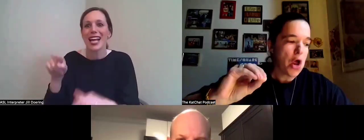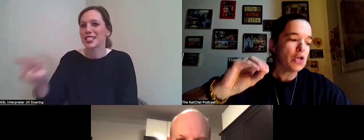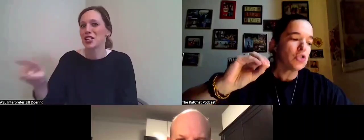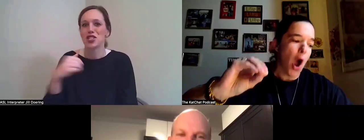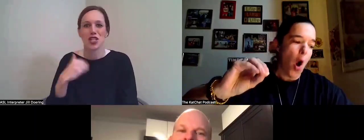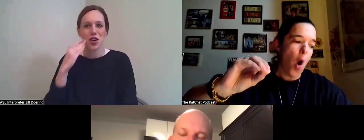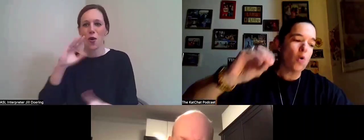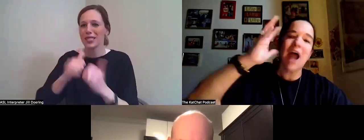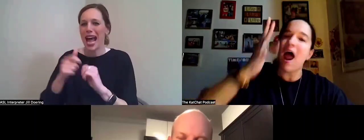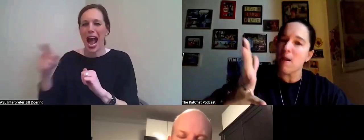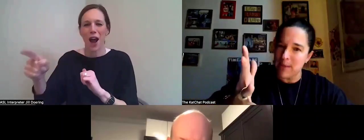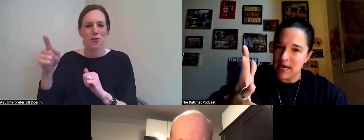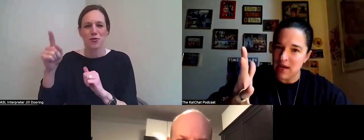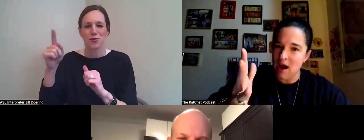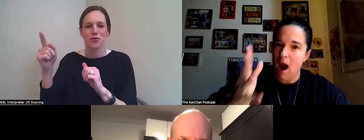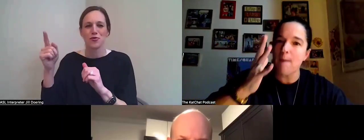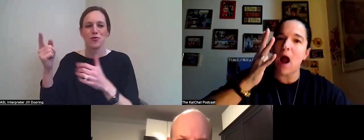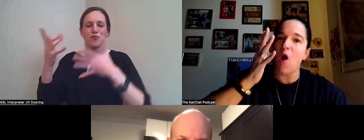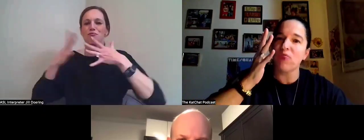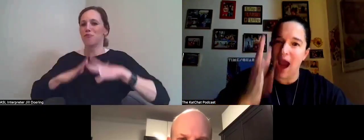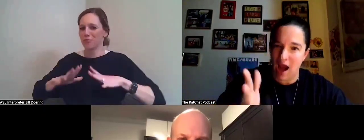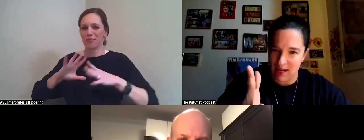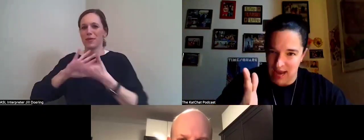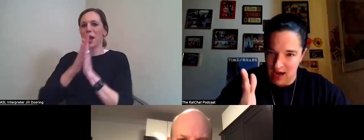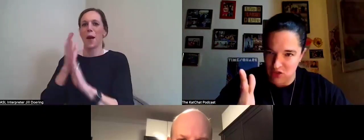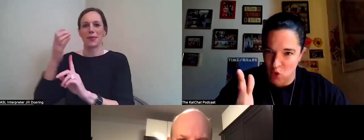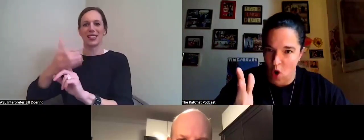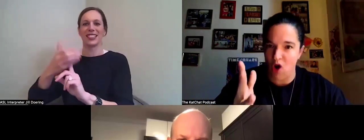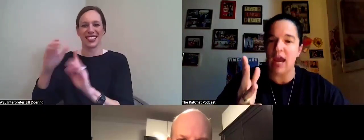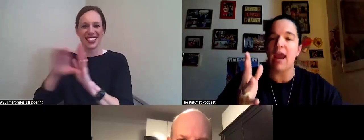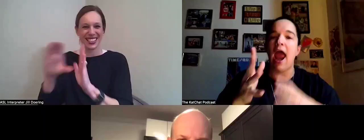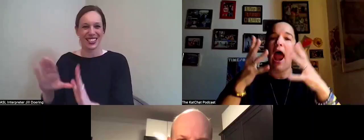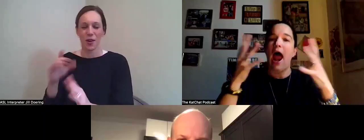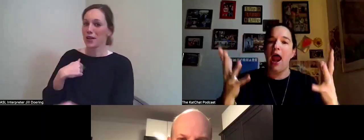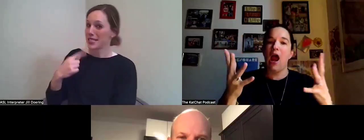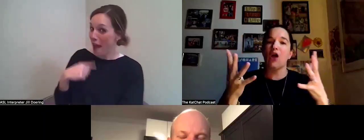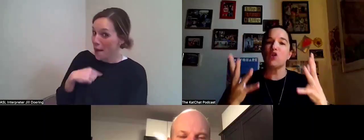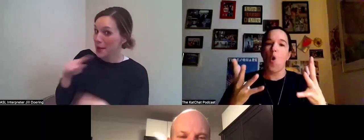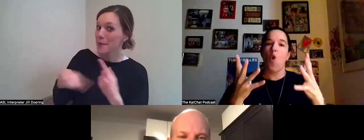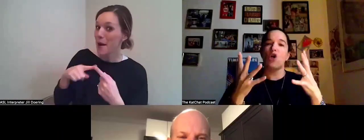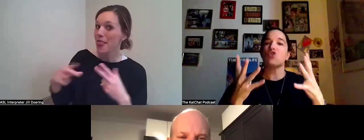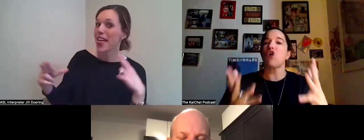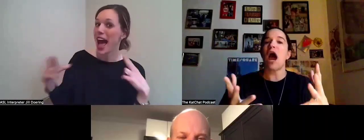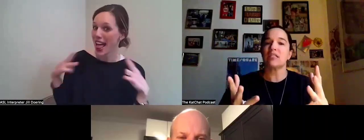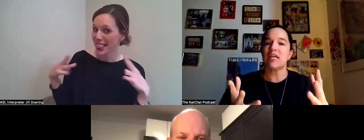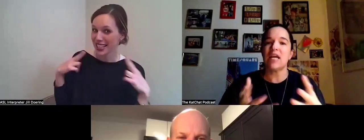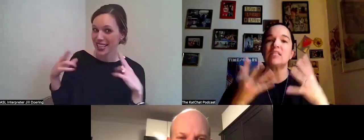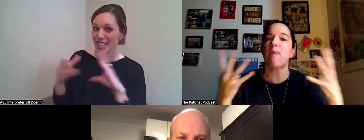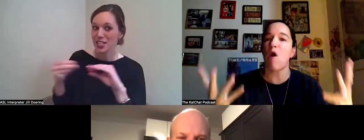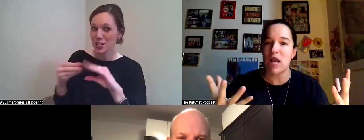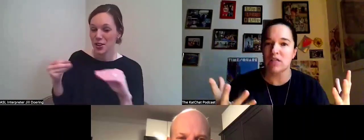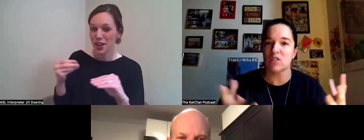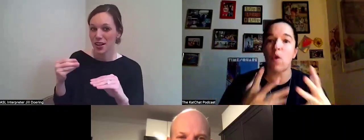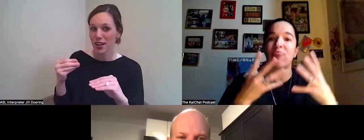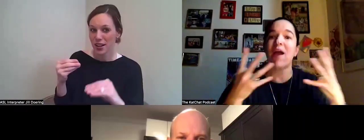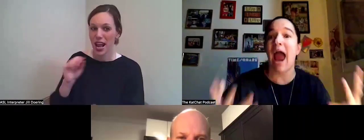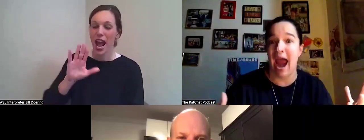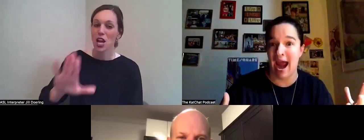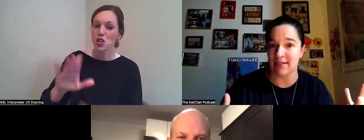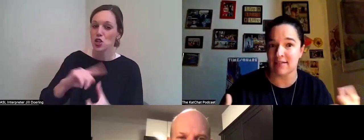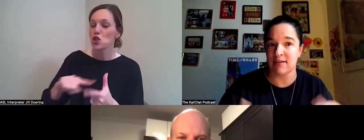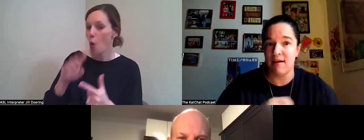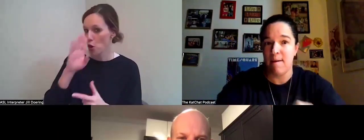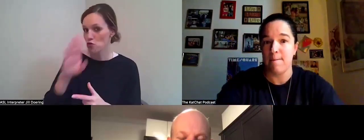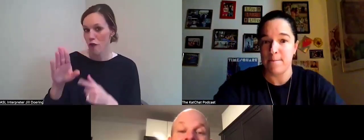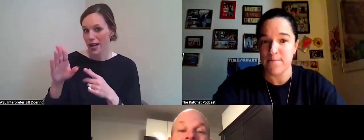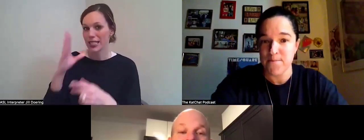it. So tell me about the holiday story and your directing experience with the